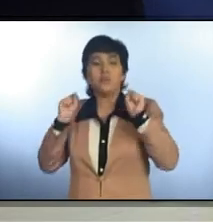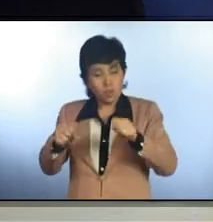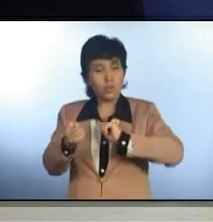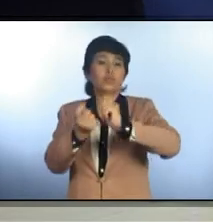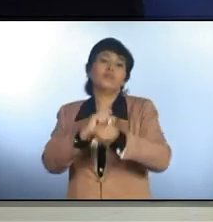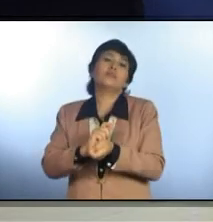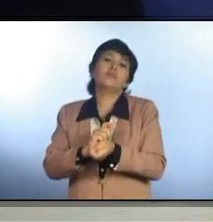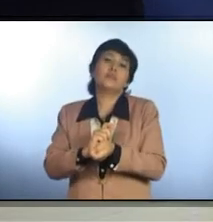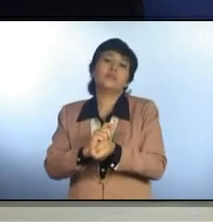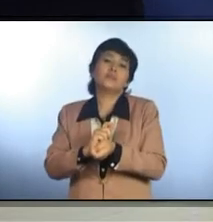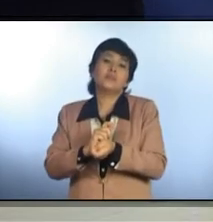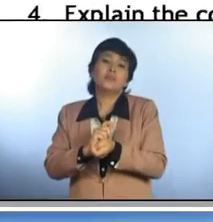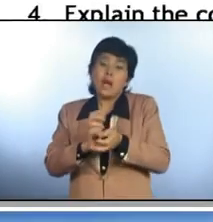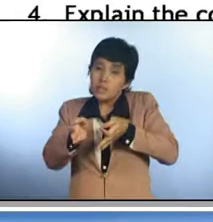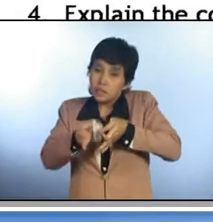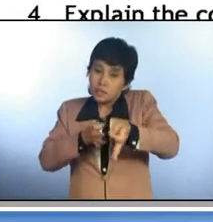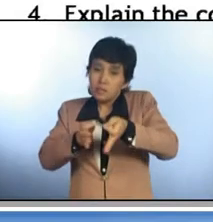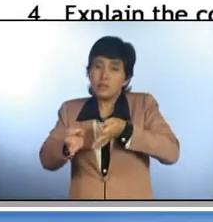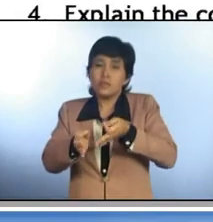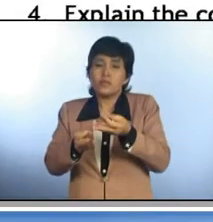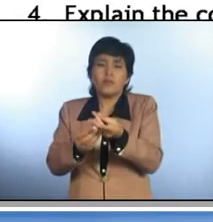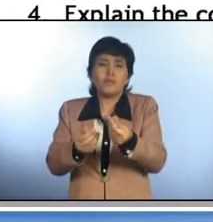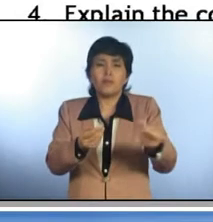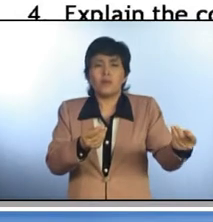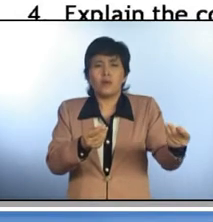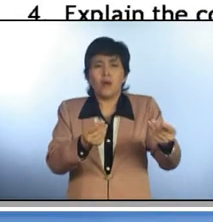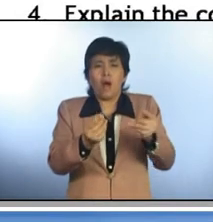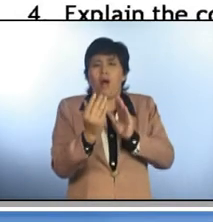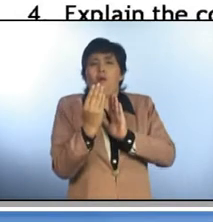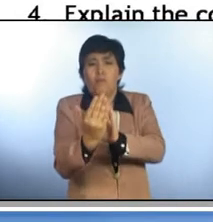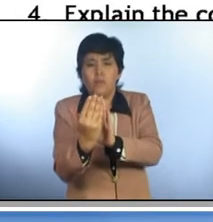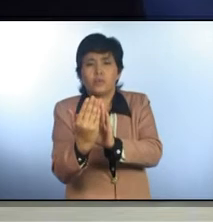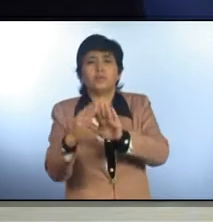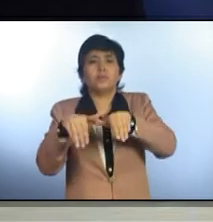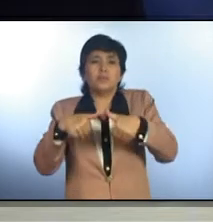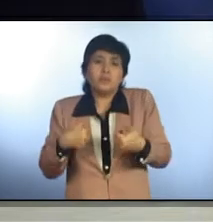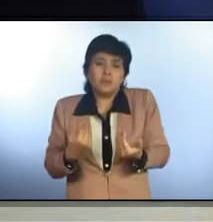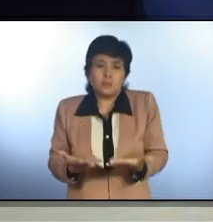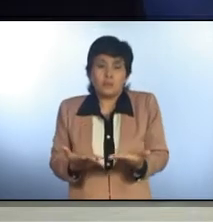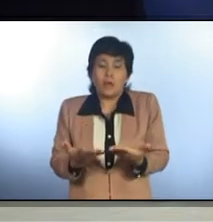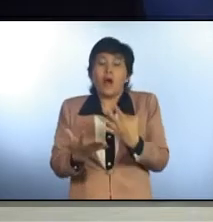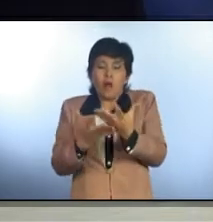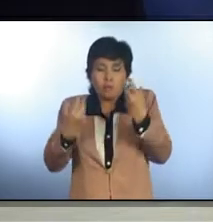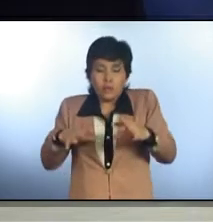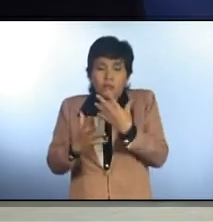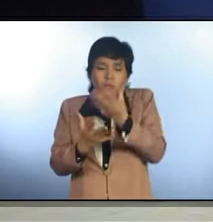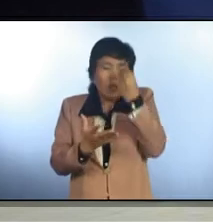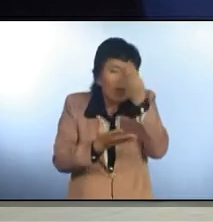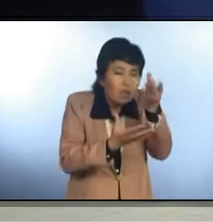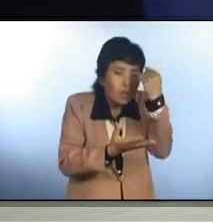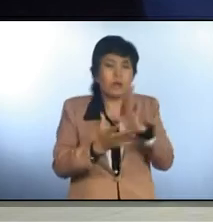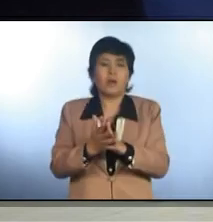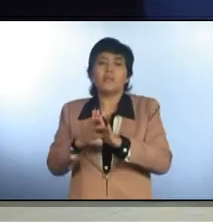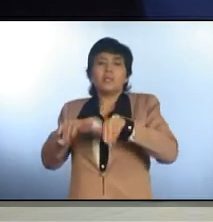change. Thirdly, explain several approaches to persuasion. After this, you learn some of the methods that you